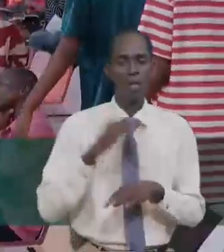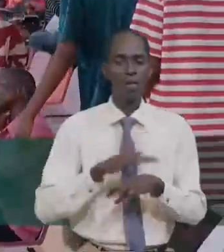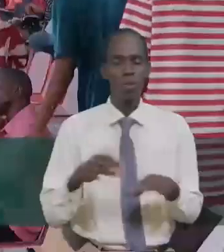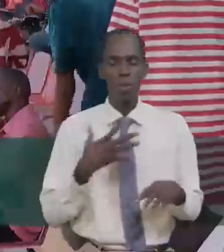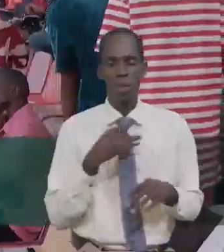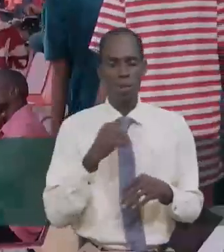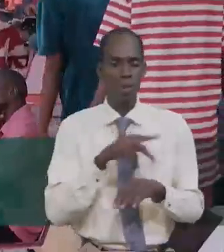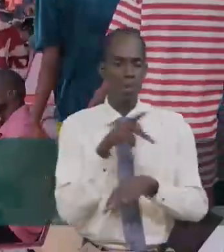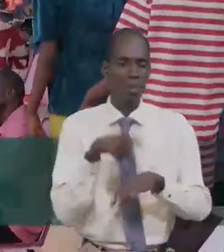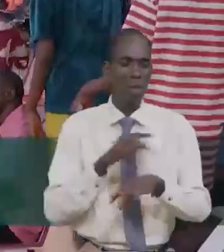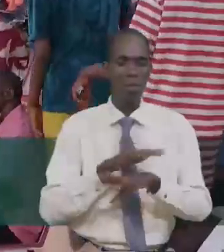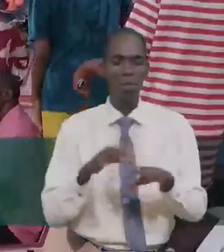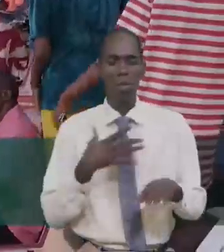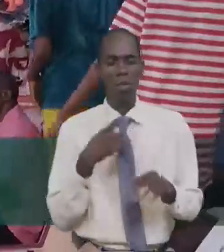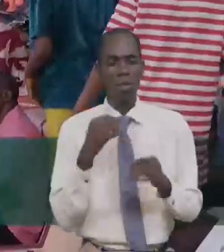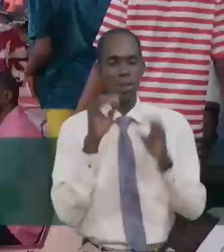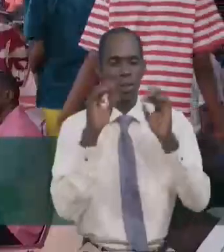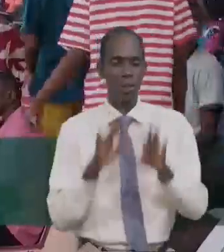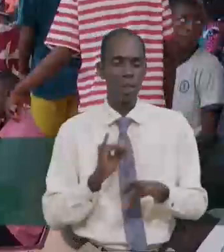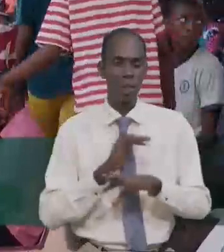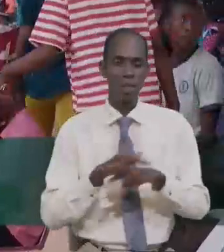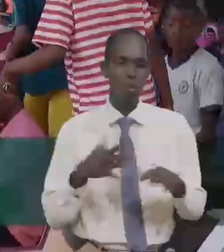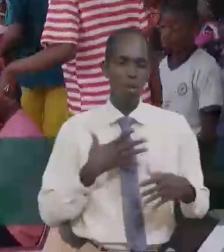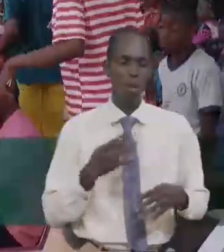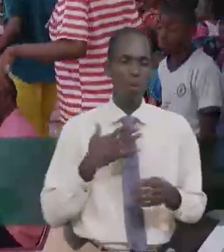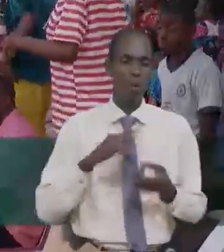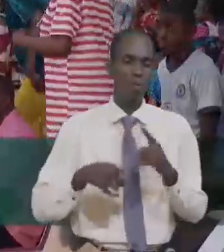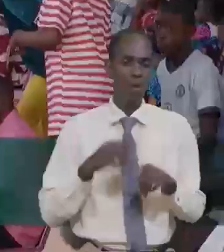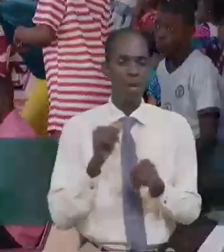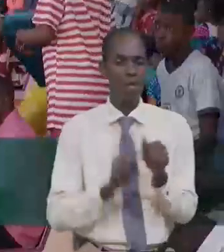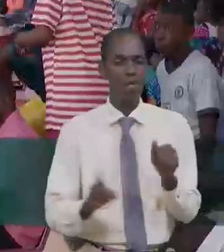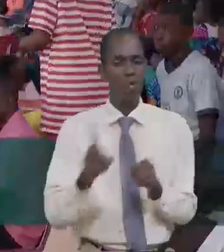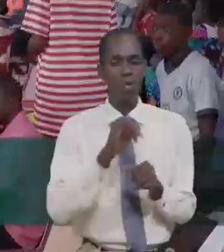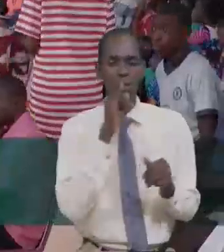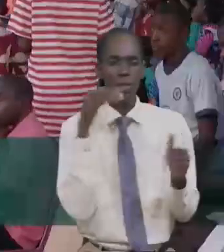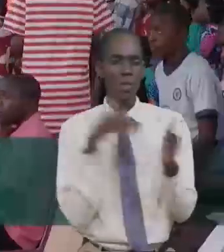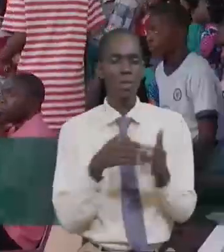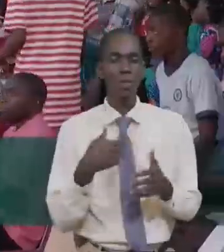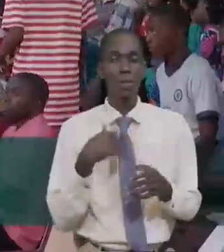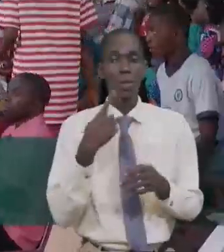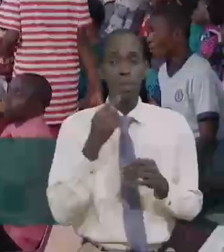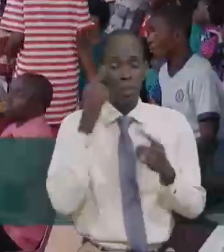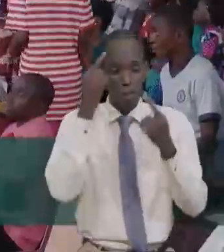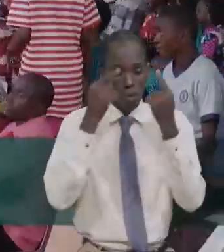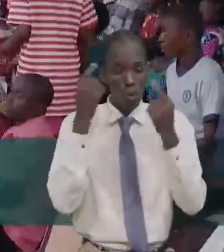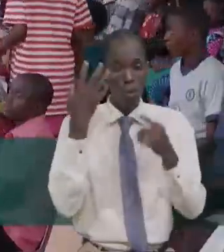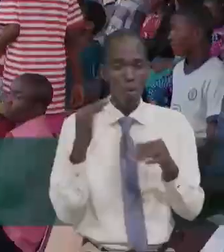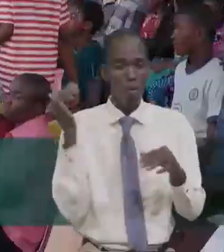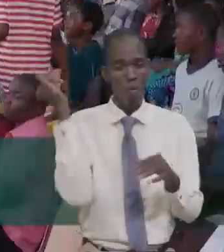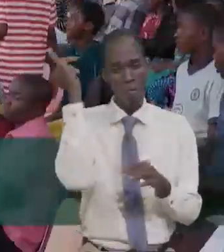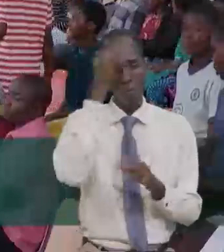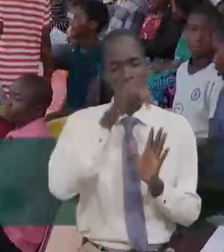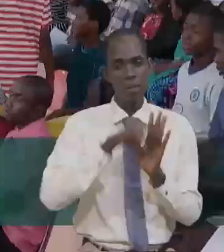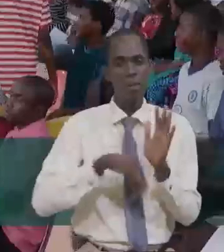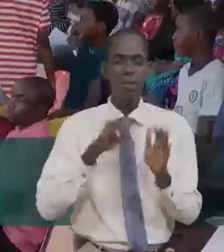is sin. I am going to see if I can get something, pill, fat, take this, take that, and take